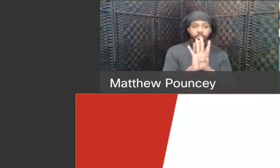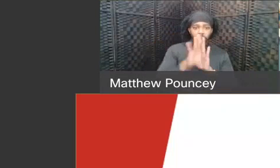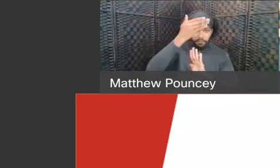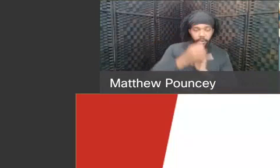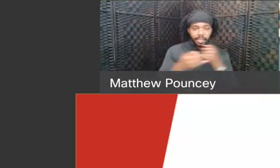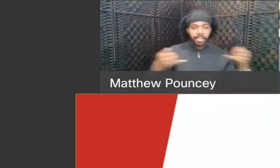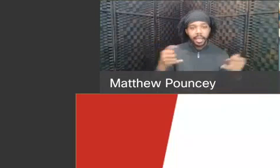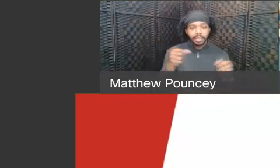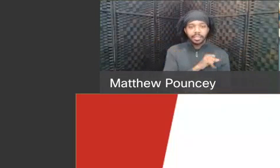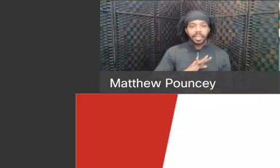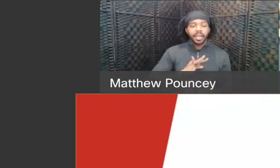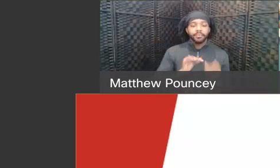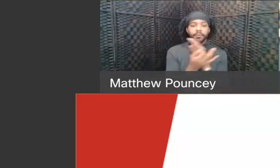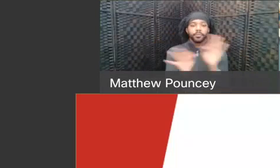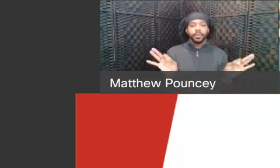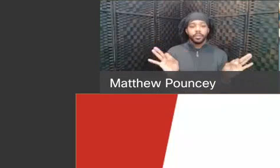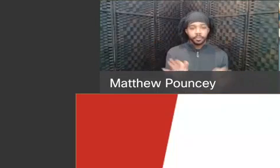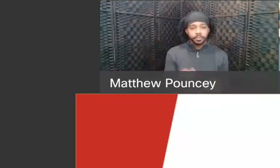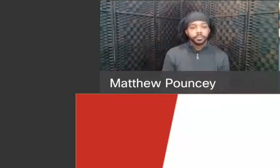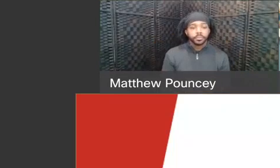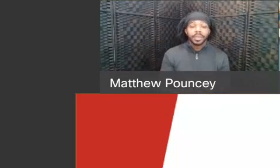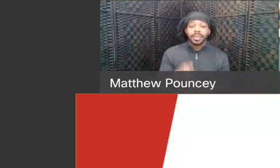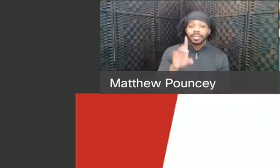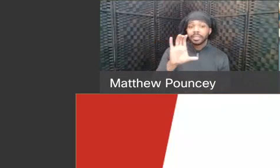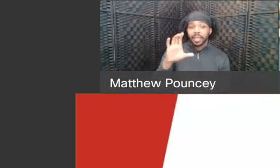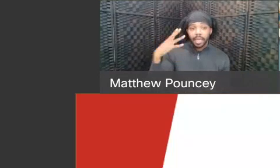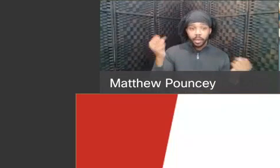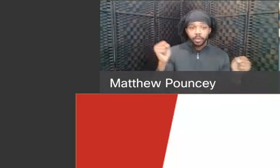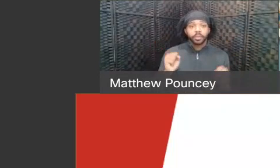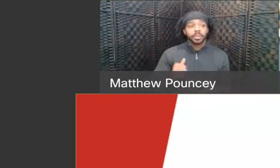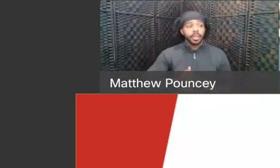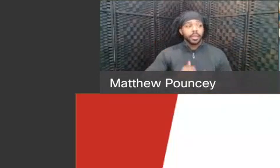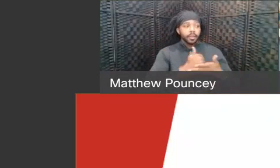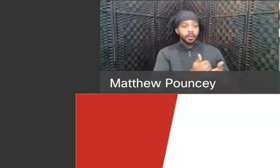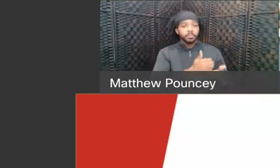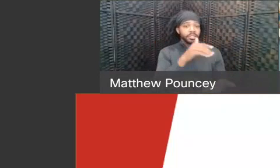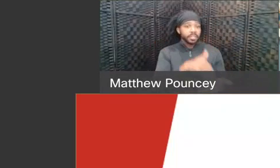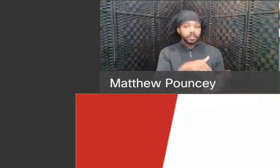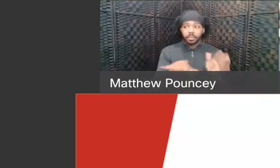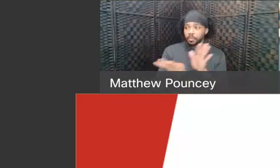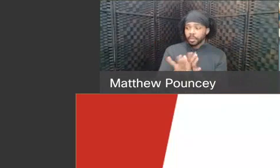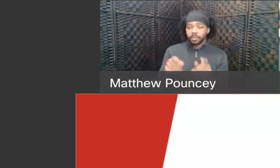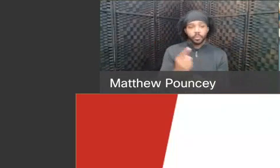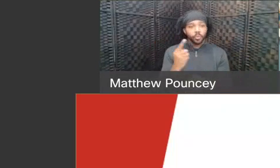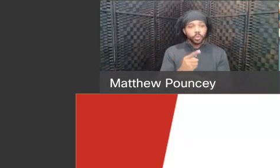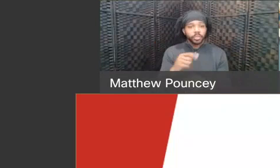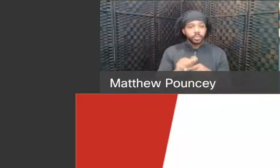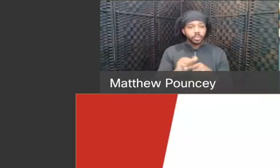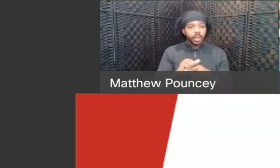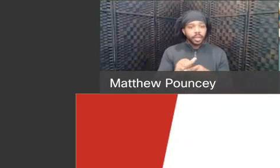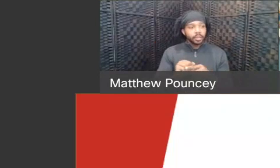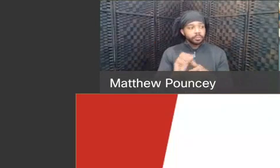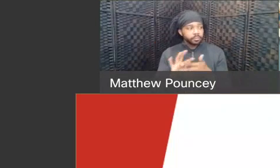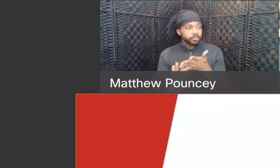free of charge. DC Health can assist facilities in selecting the appropriate training modules based on